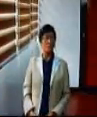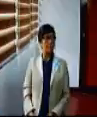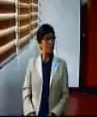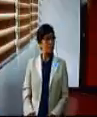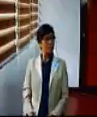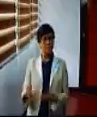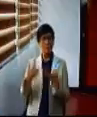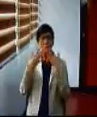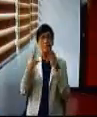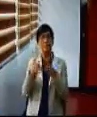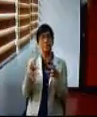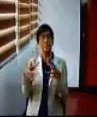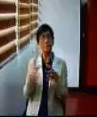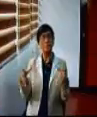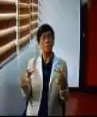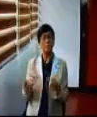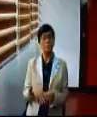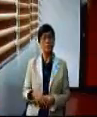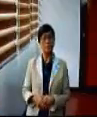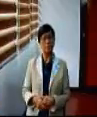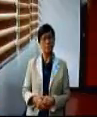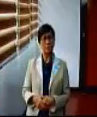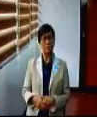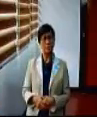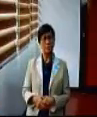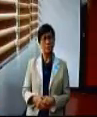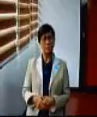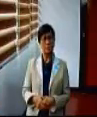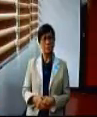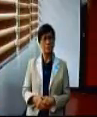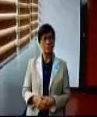Excellent. Thank you very much, Mr. Ado.